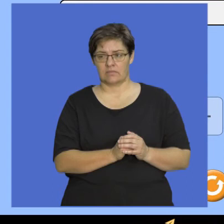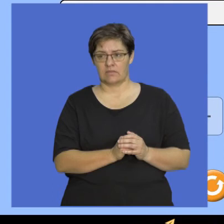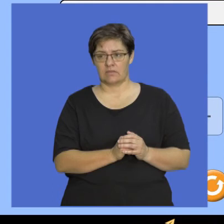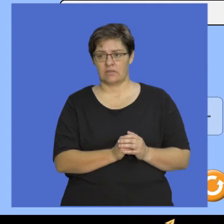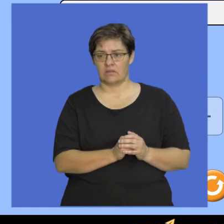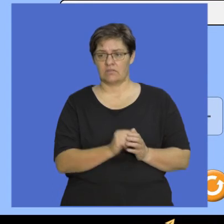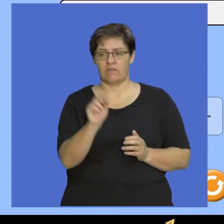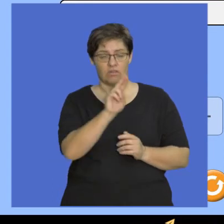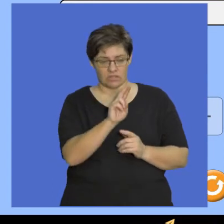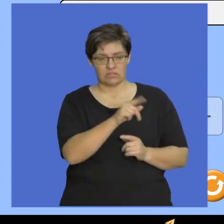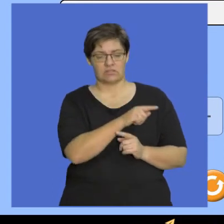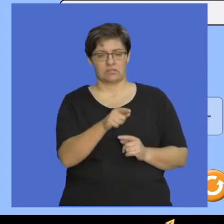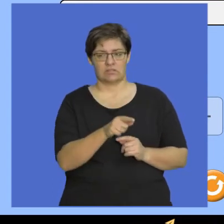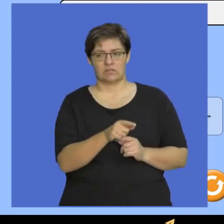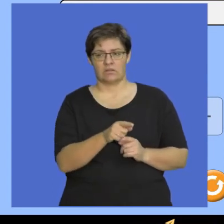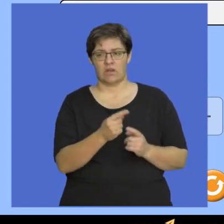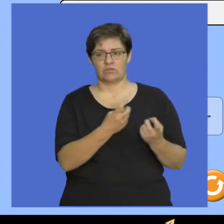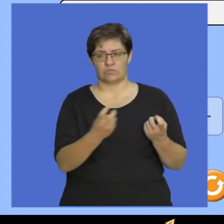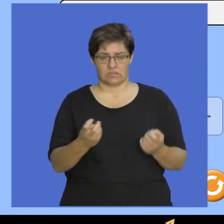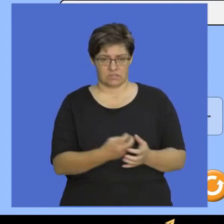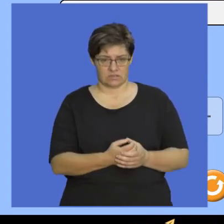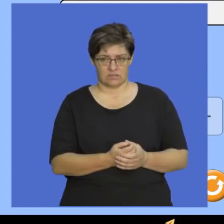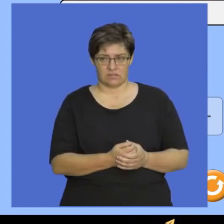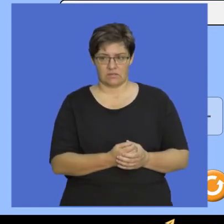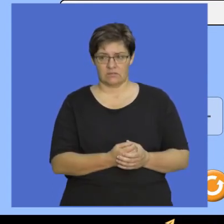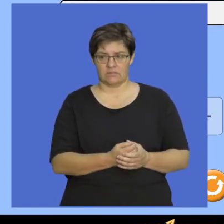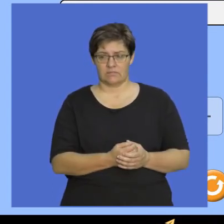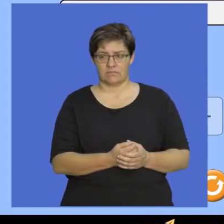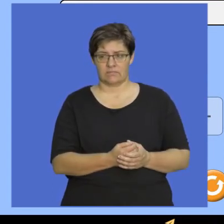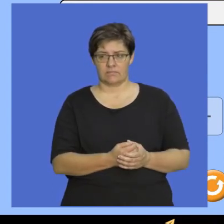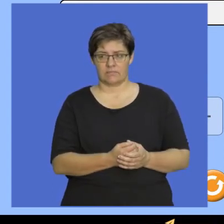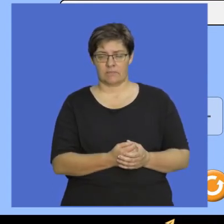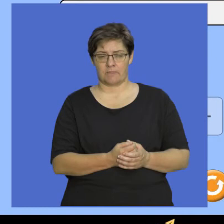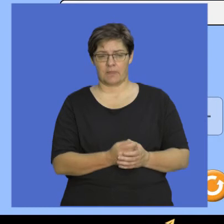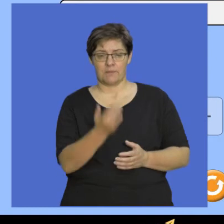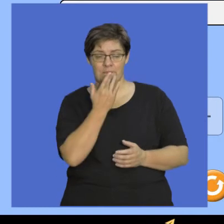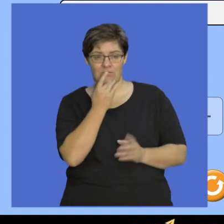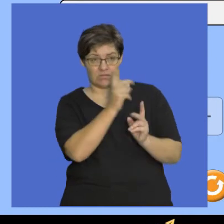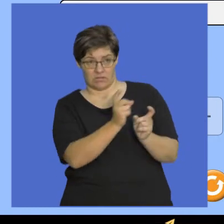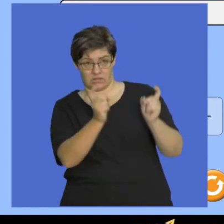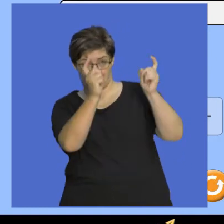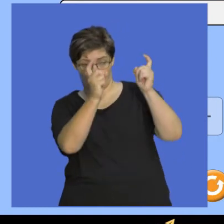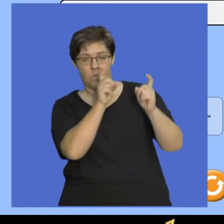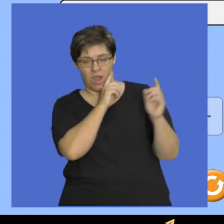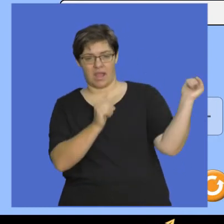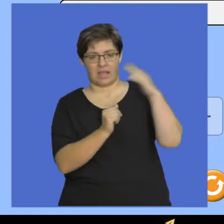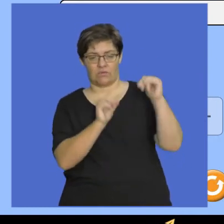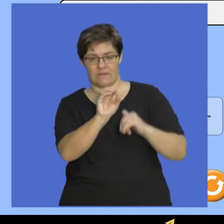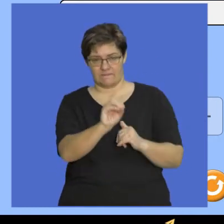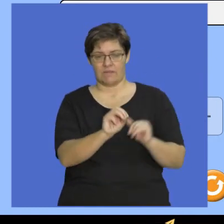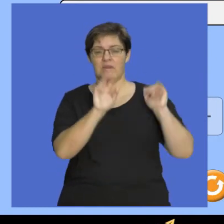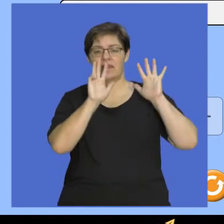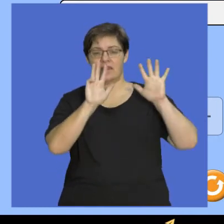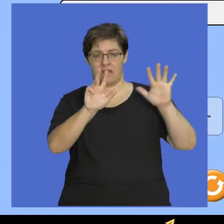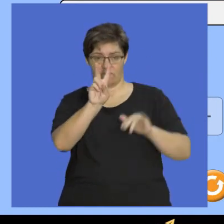the voltage across the source, right? That's the voltage across the source when there is current in the circuit. That gives us